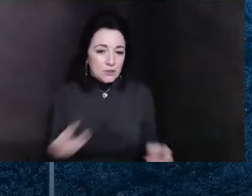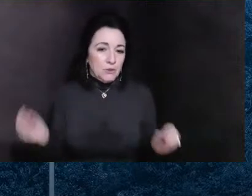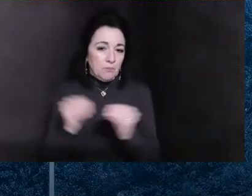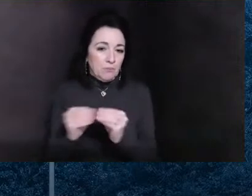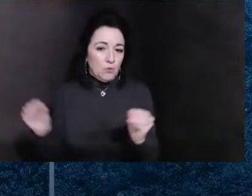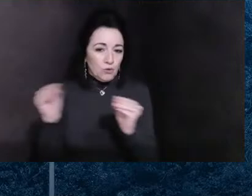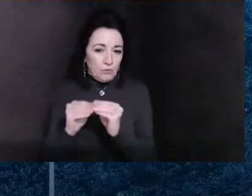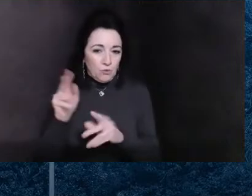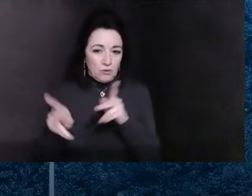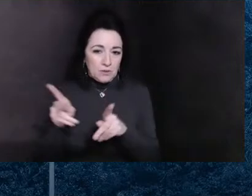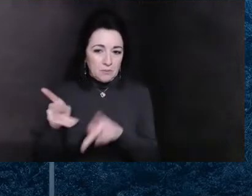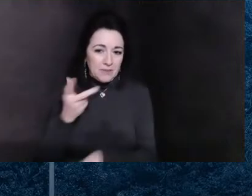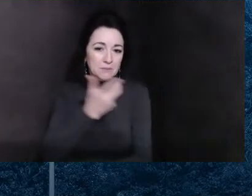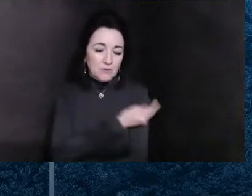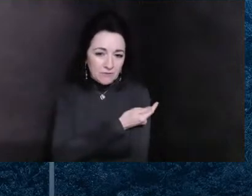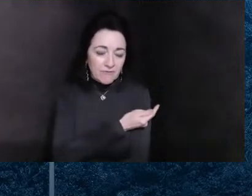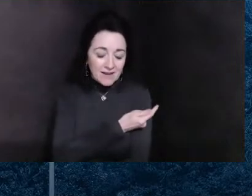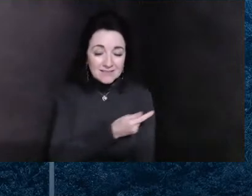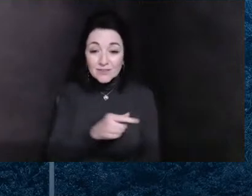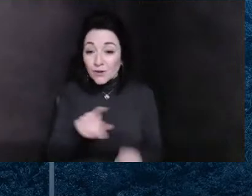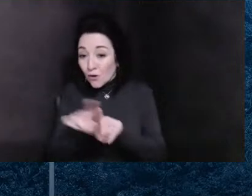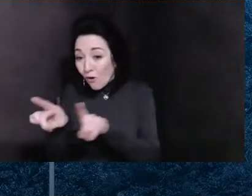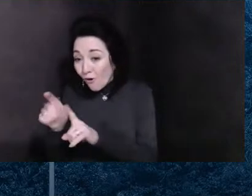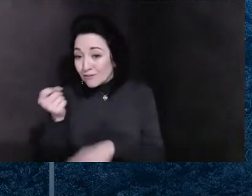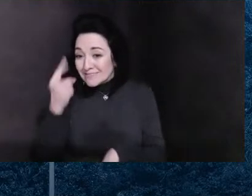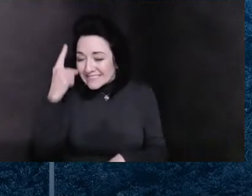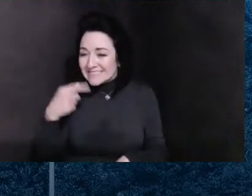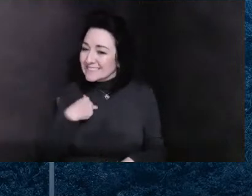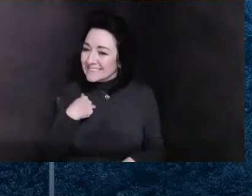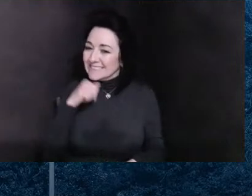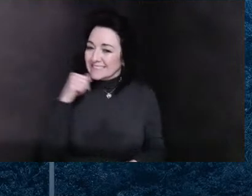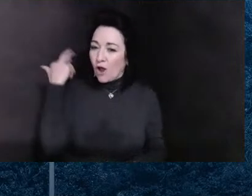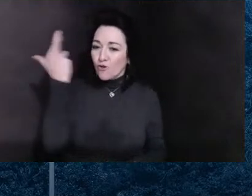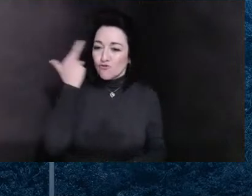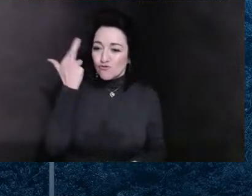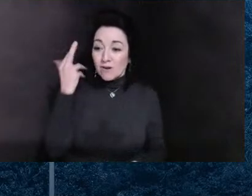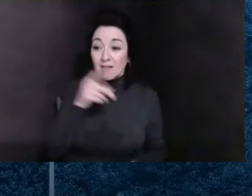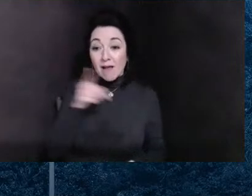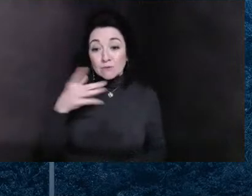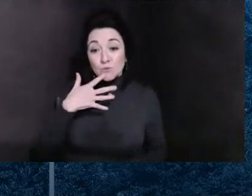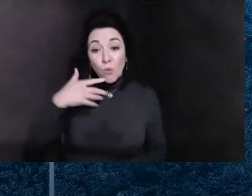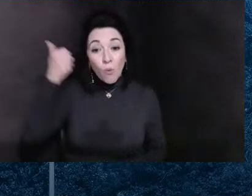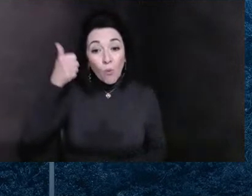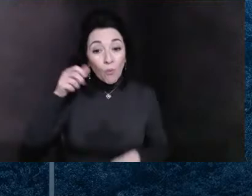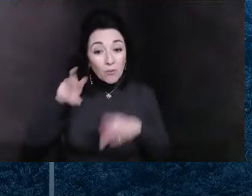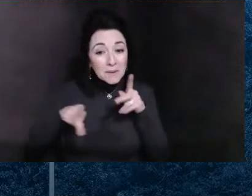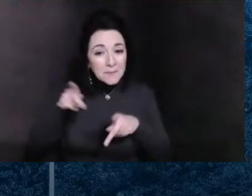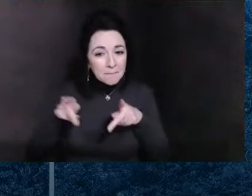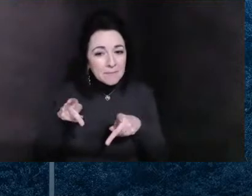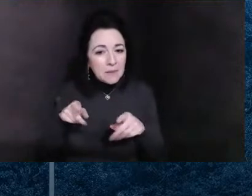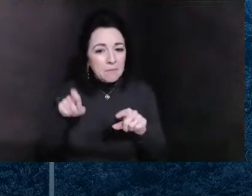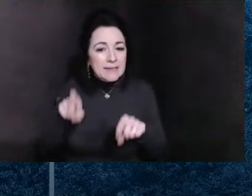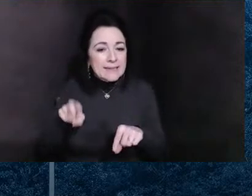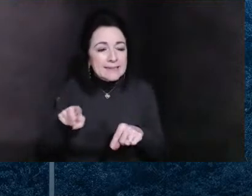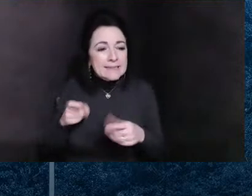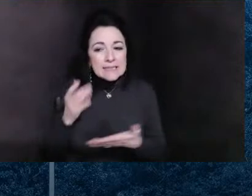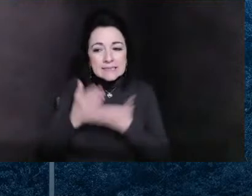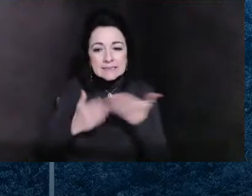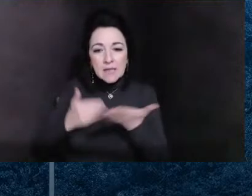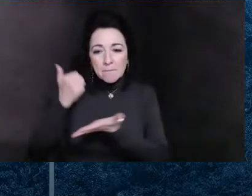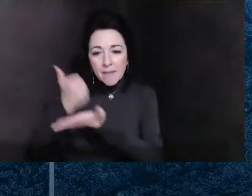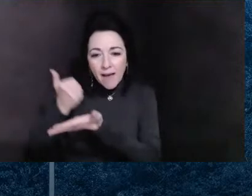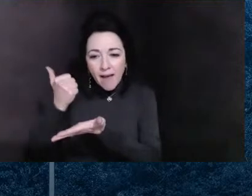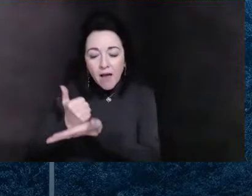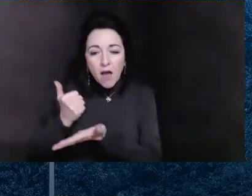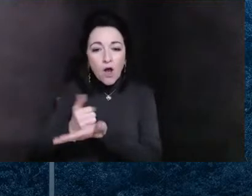particularly a much older population, which that was over that weekend, and getting our many of our 1A